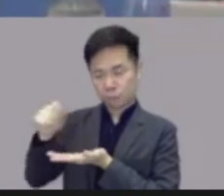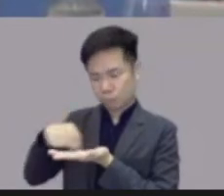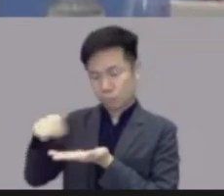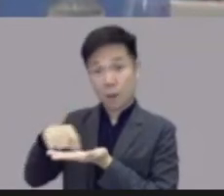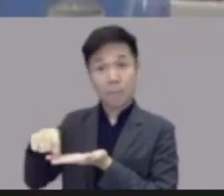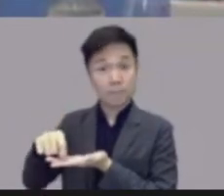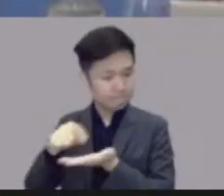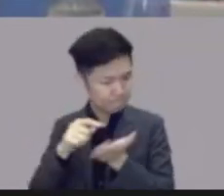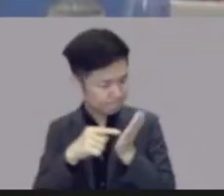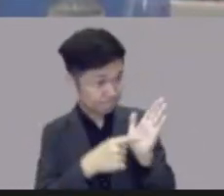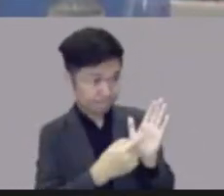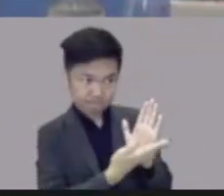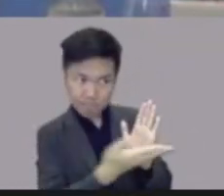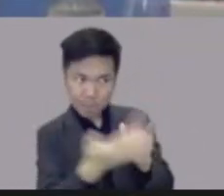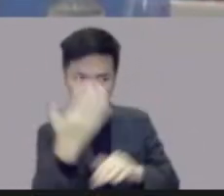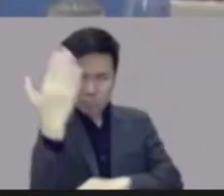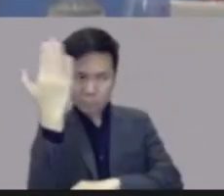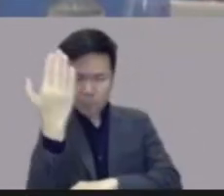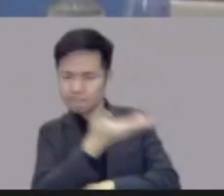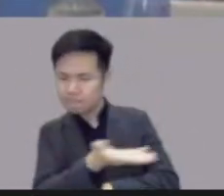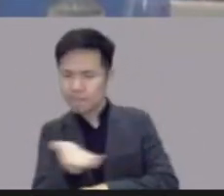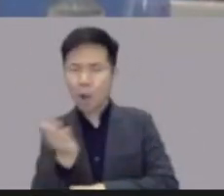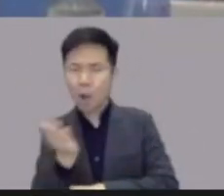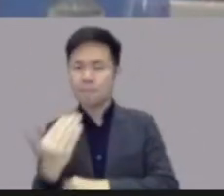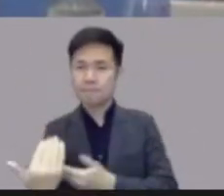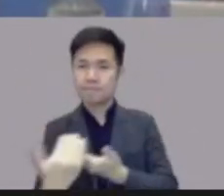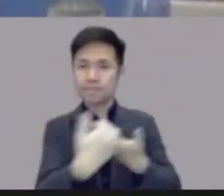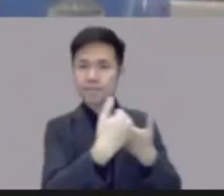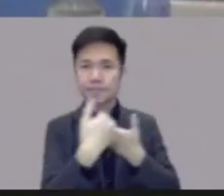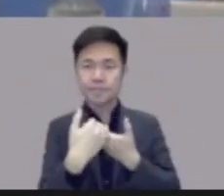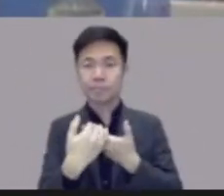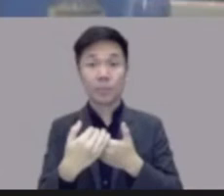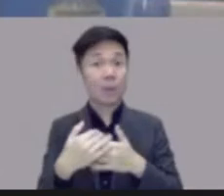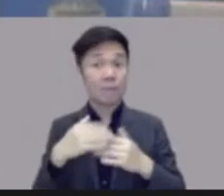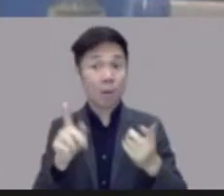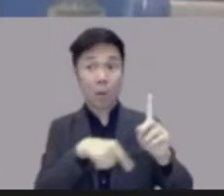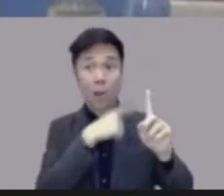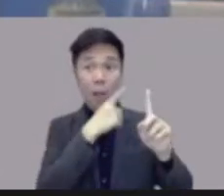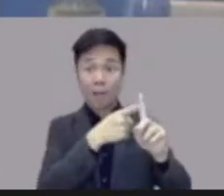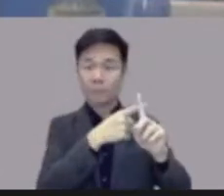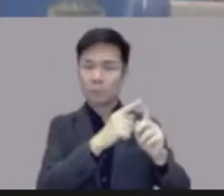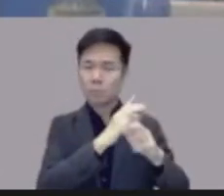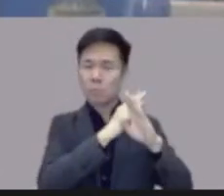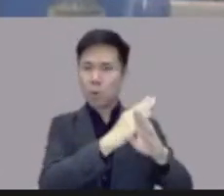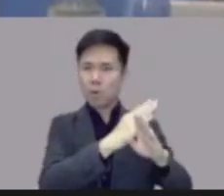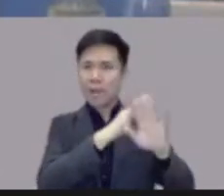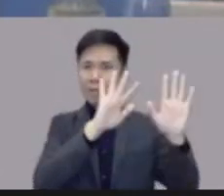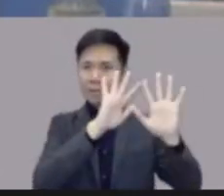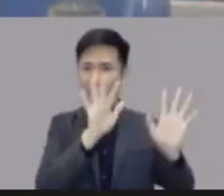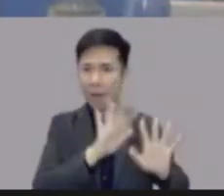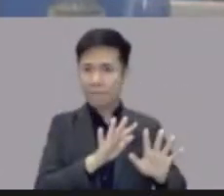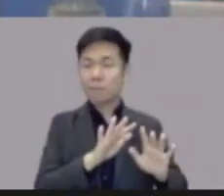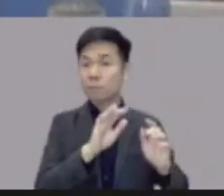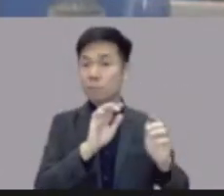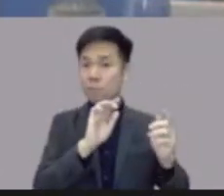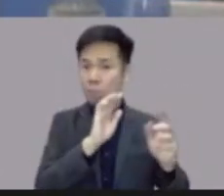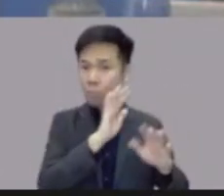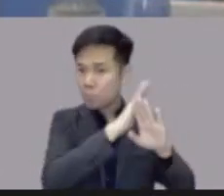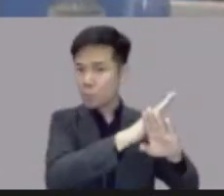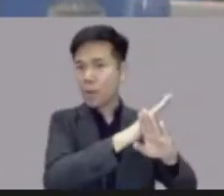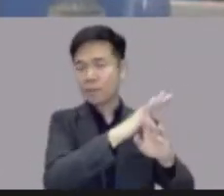and coordinated multilateralism including for the promotion of a healthy environment as a global public good